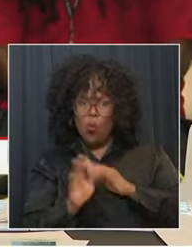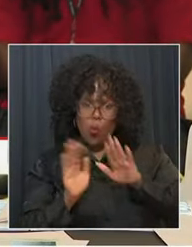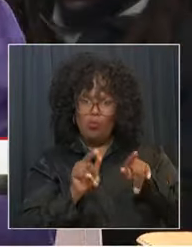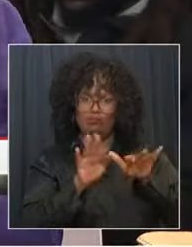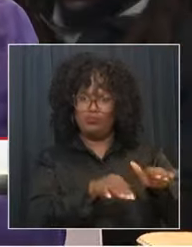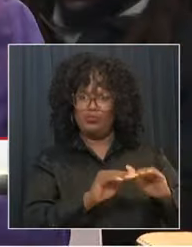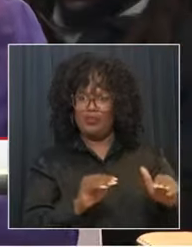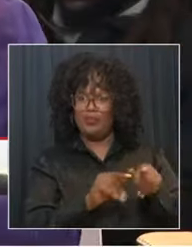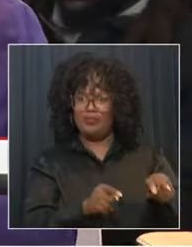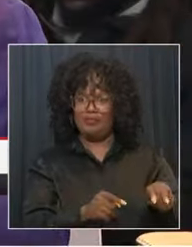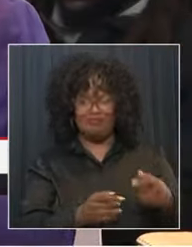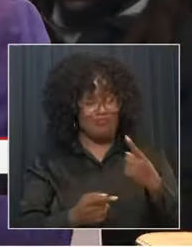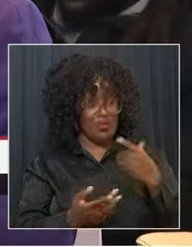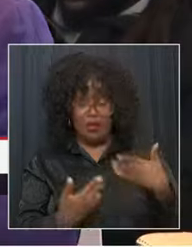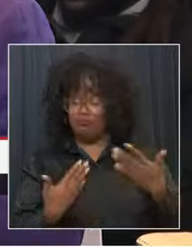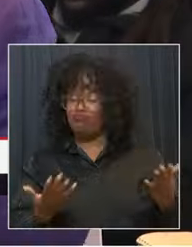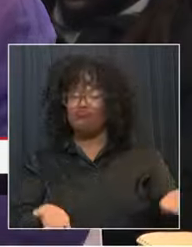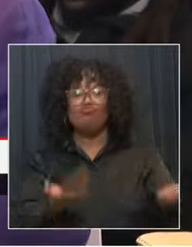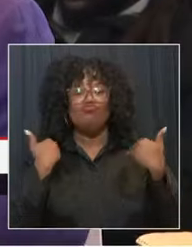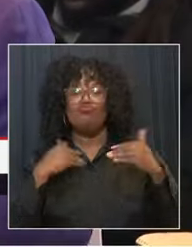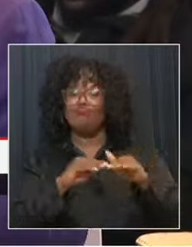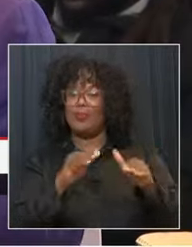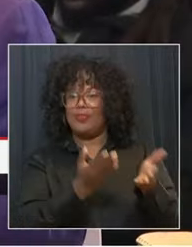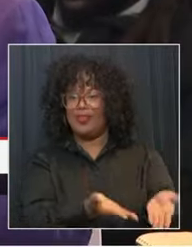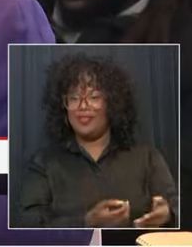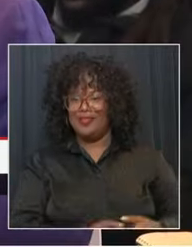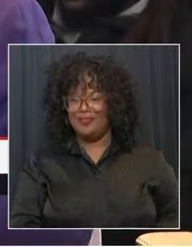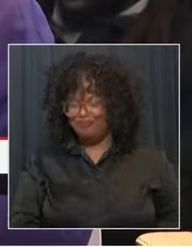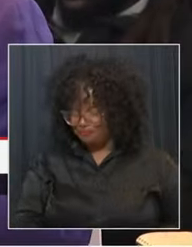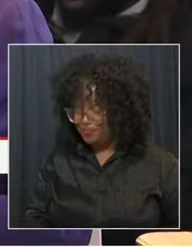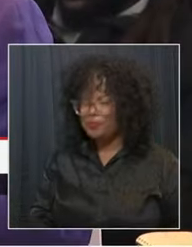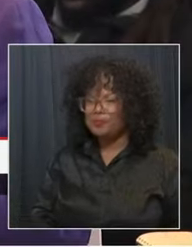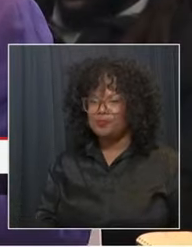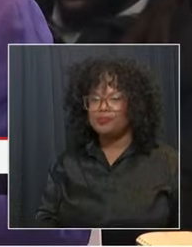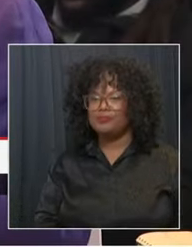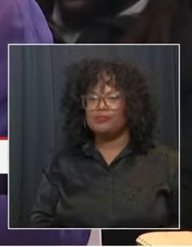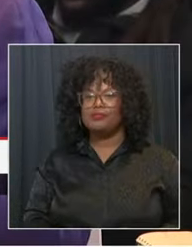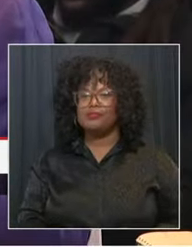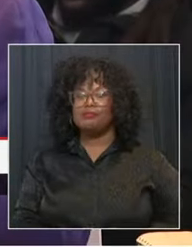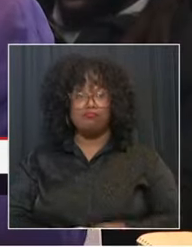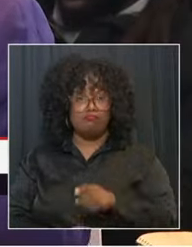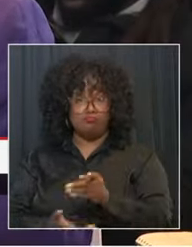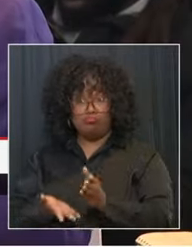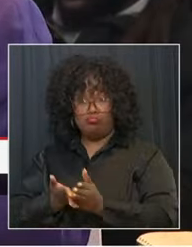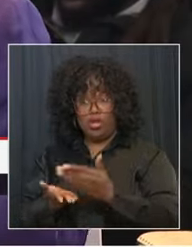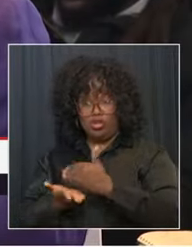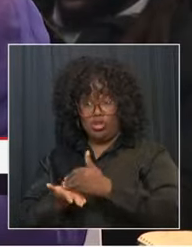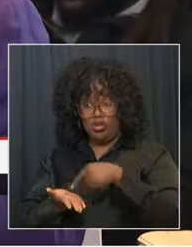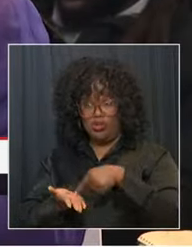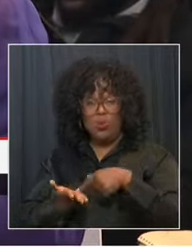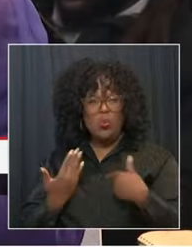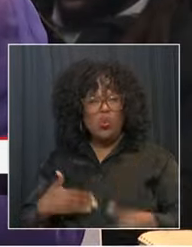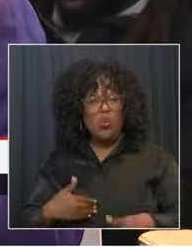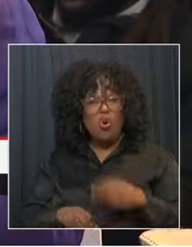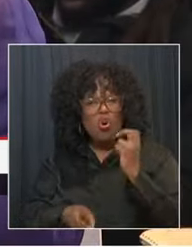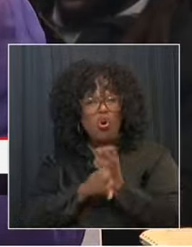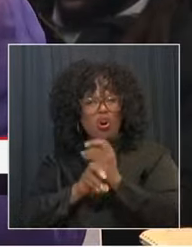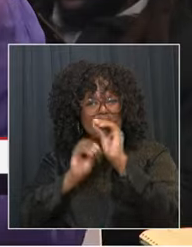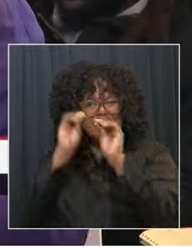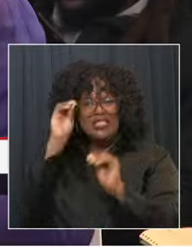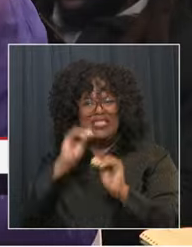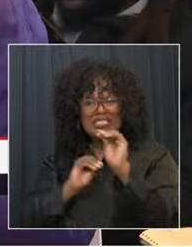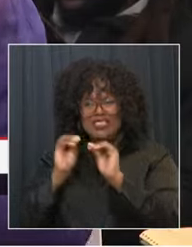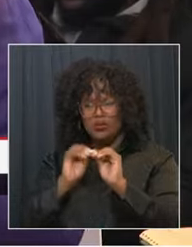you. And that is great, but I mean, this is a budget that's going to be very hard on folks with the least, and that's a